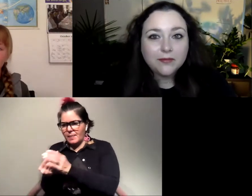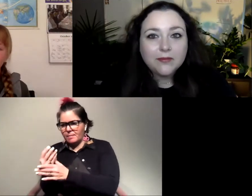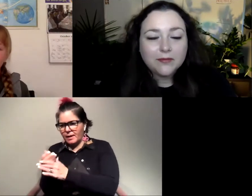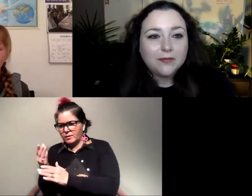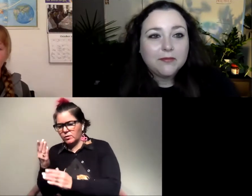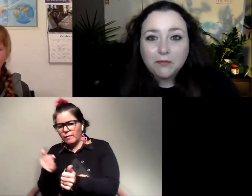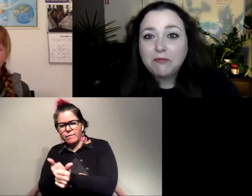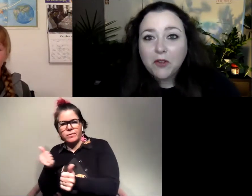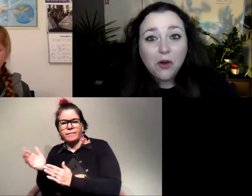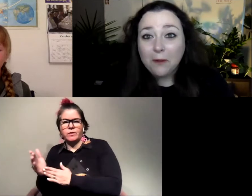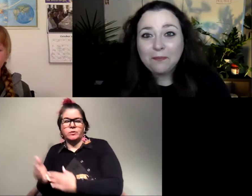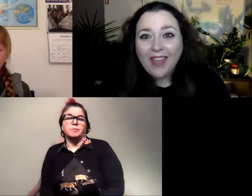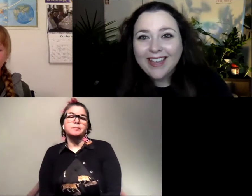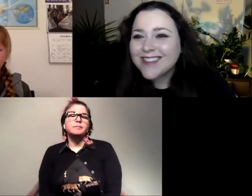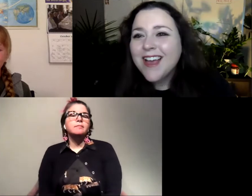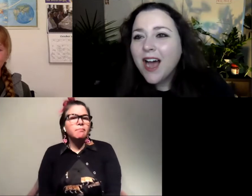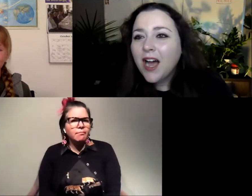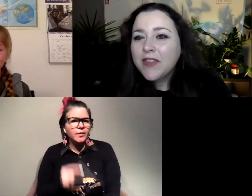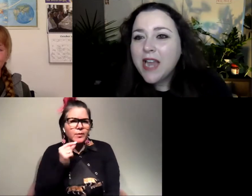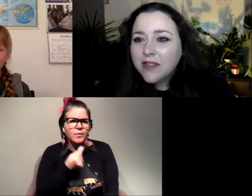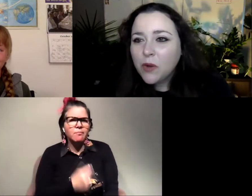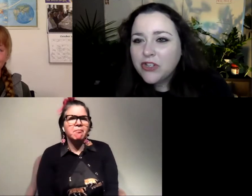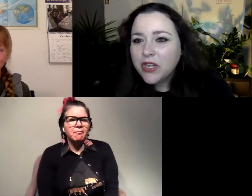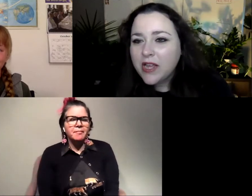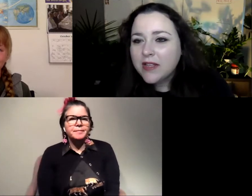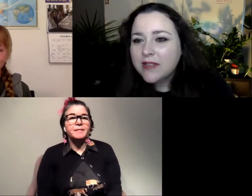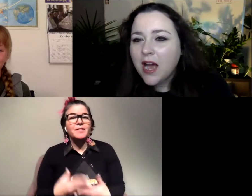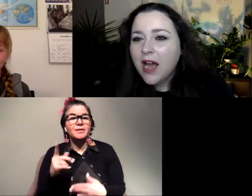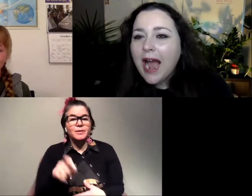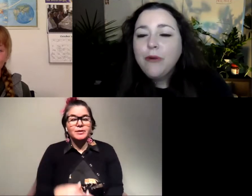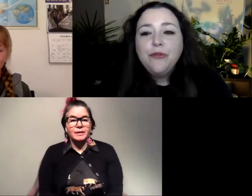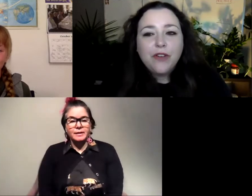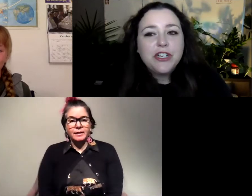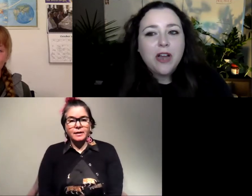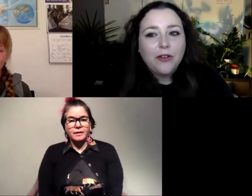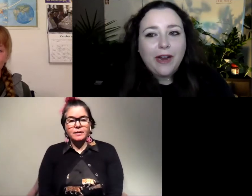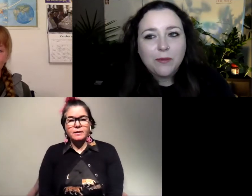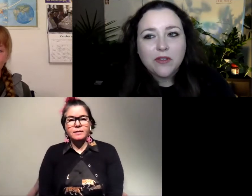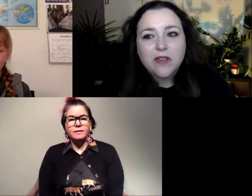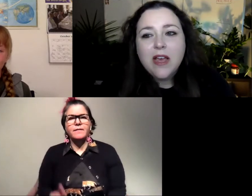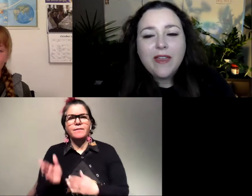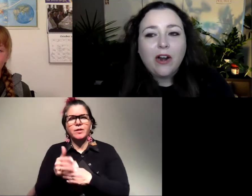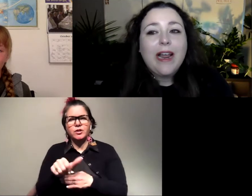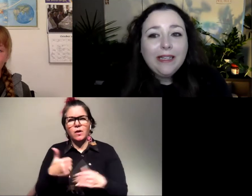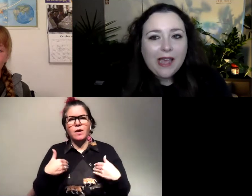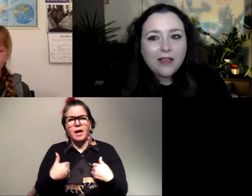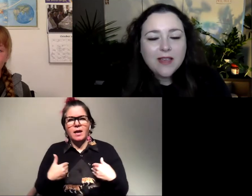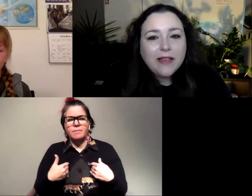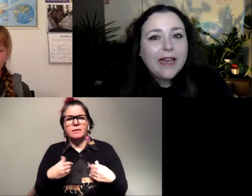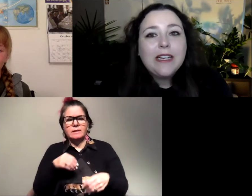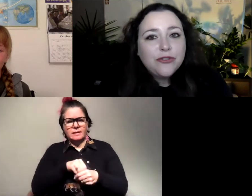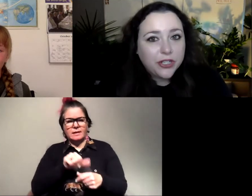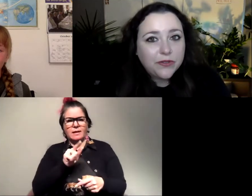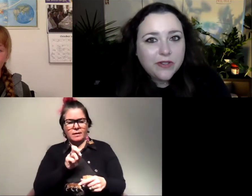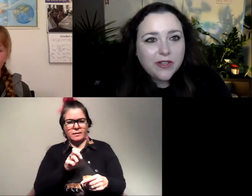fish. Cool, thanks. The next question is, how do fish and other animals that are in lakes